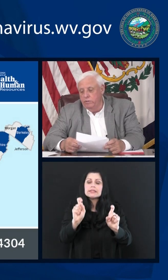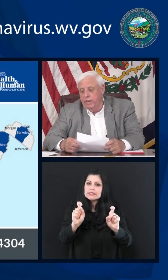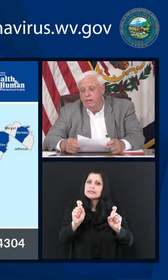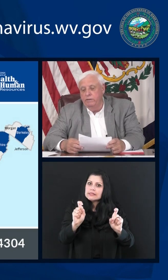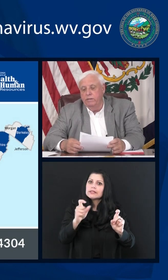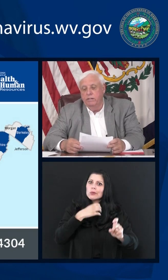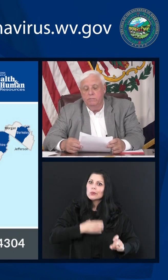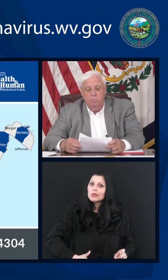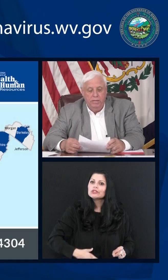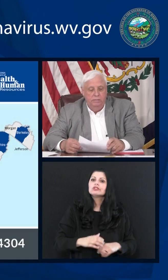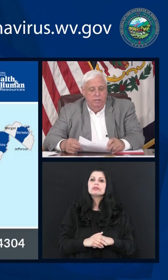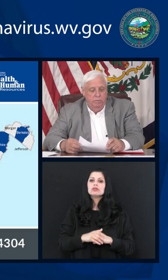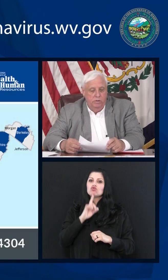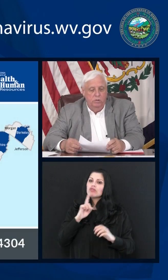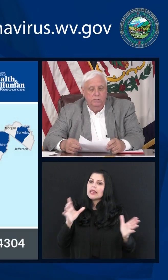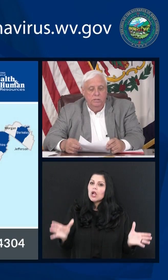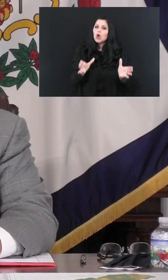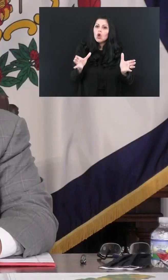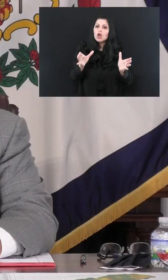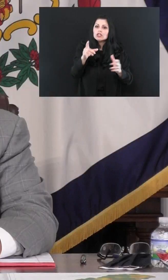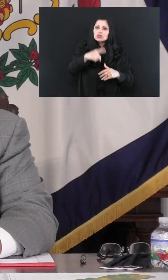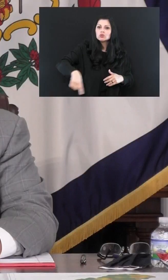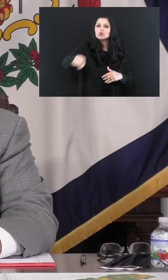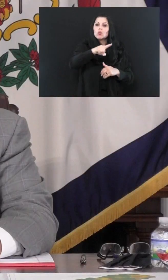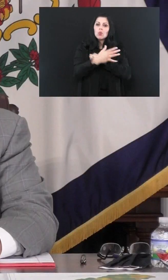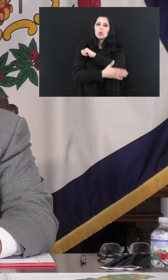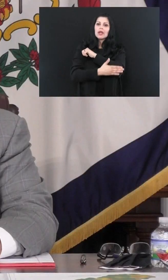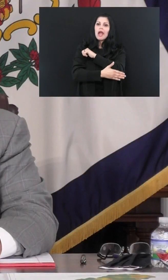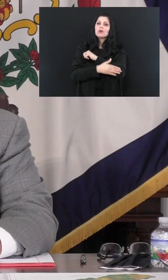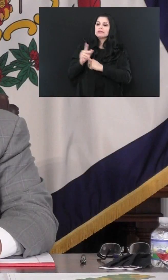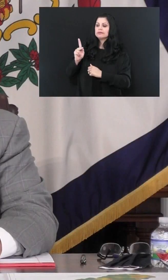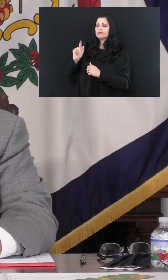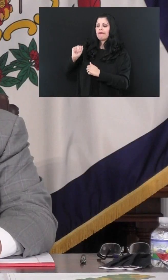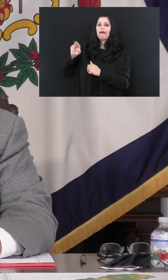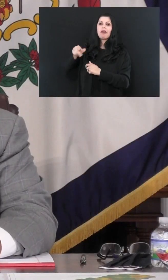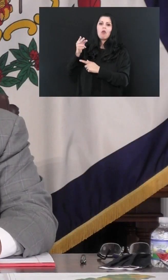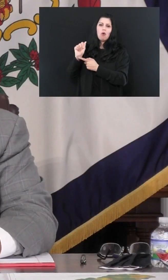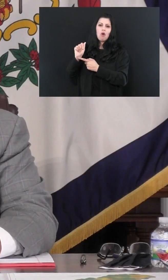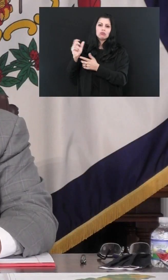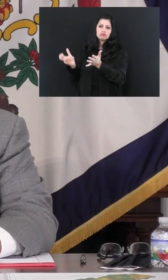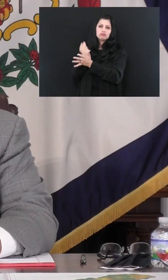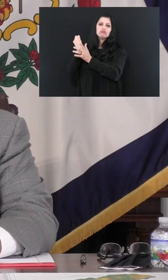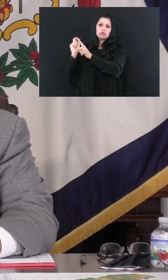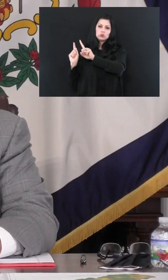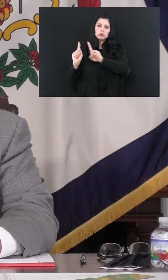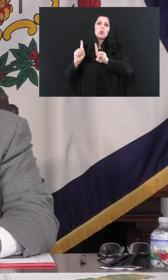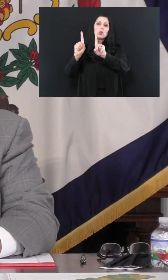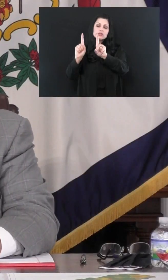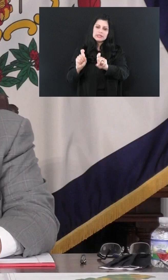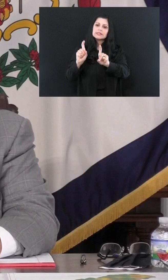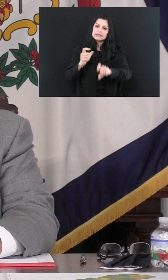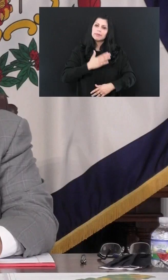all those counties, and especially I'm encouraging Kanawha County, go get tested. Please get tested.